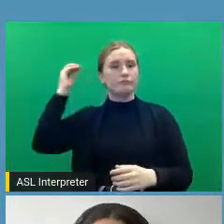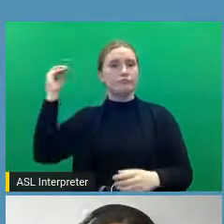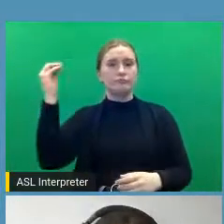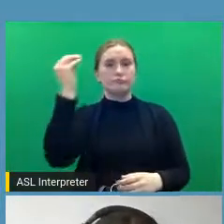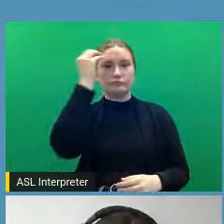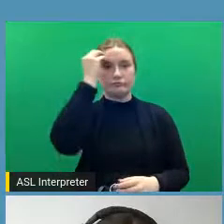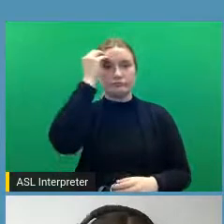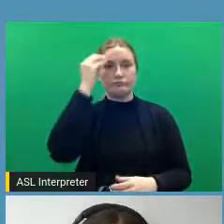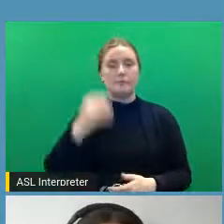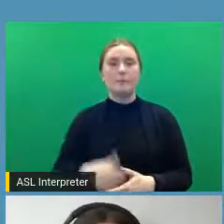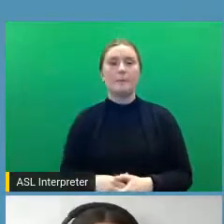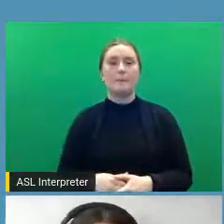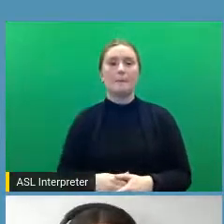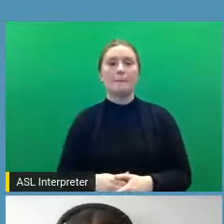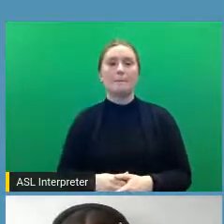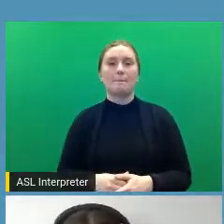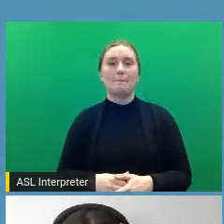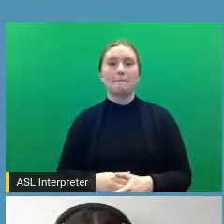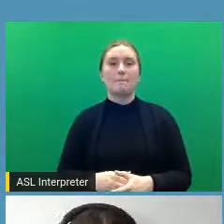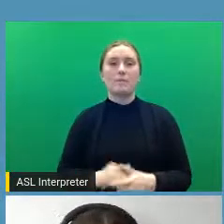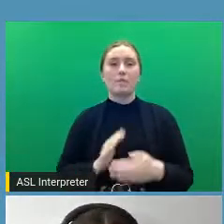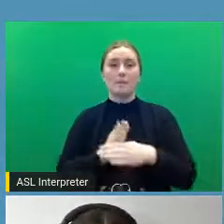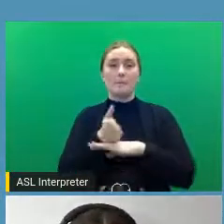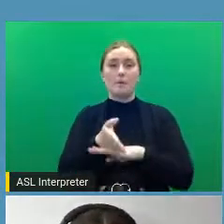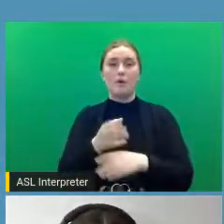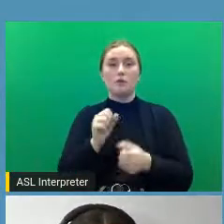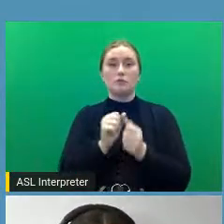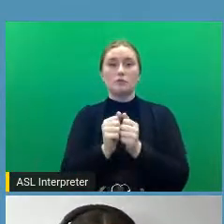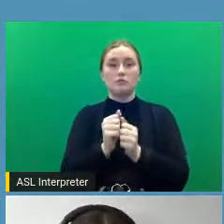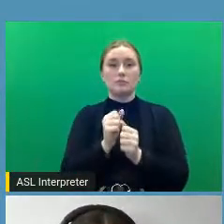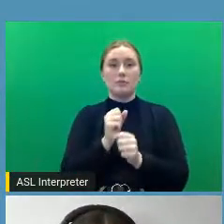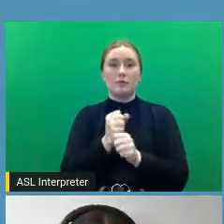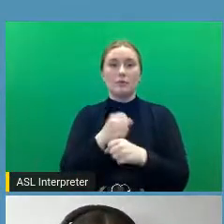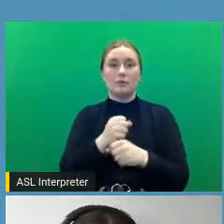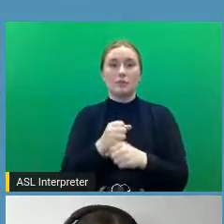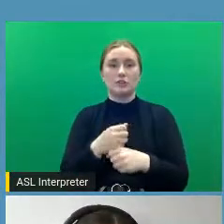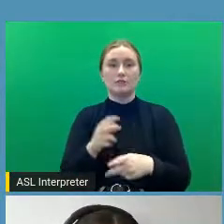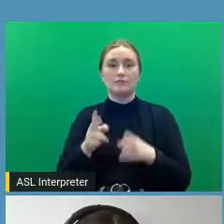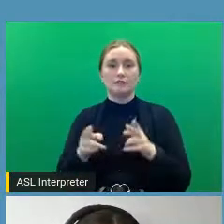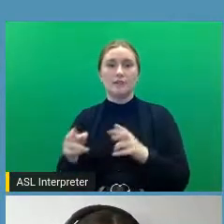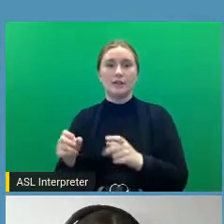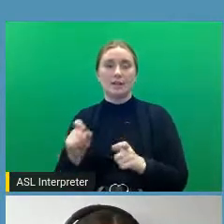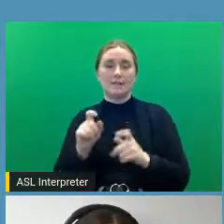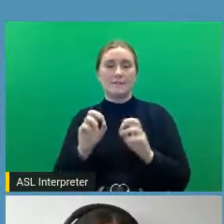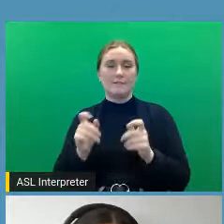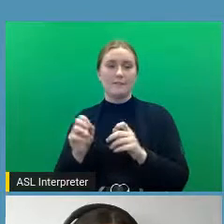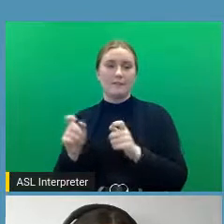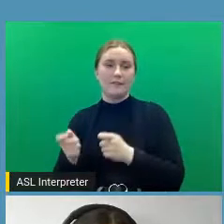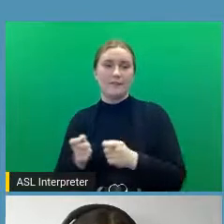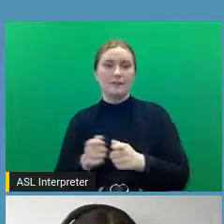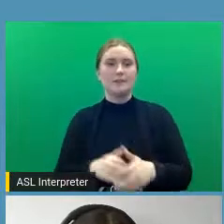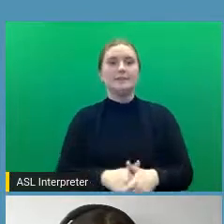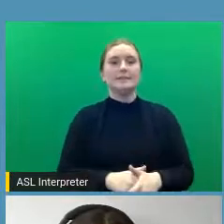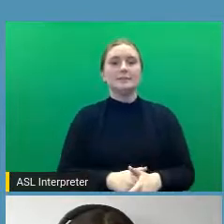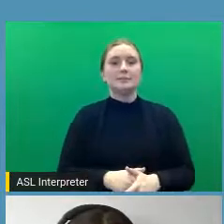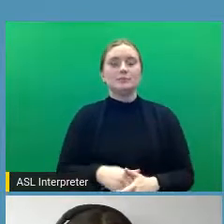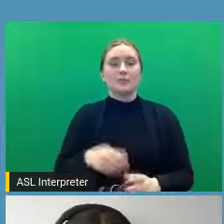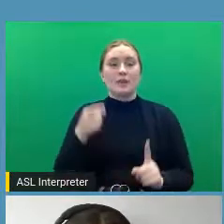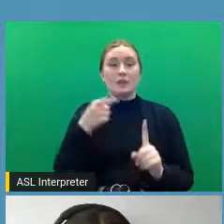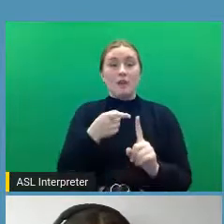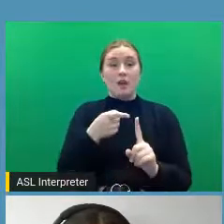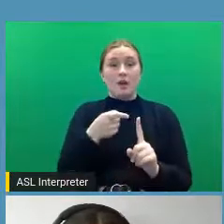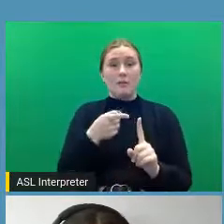And then post-production, this is the editing, taking all of that wonderful footage you've captured and putting it together. This is the point at